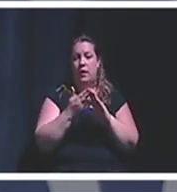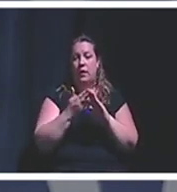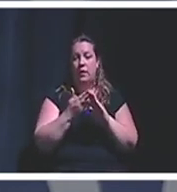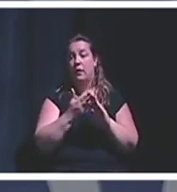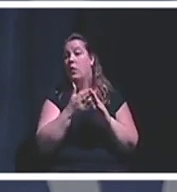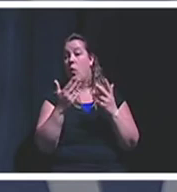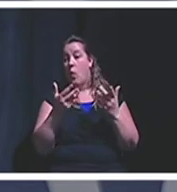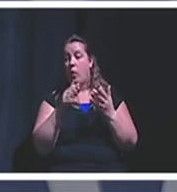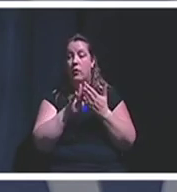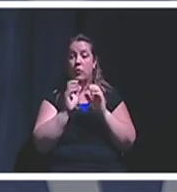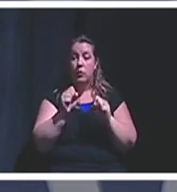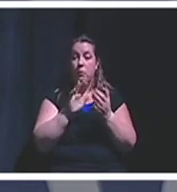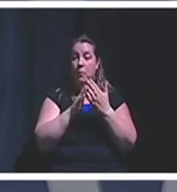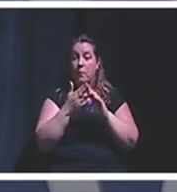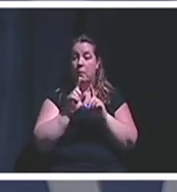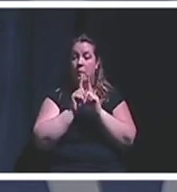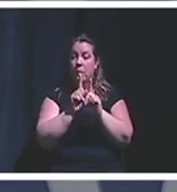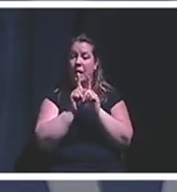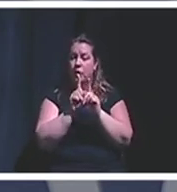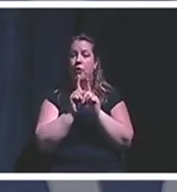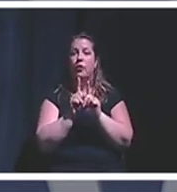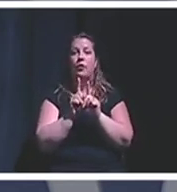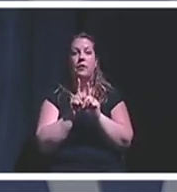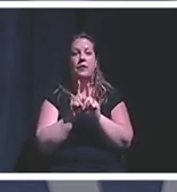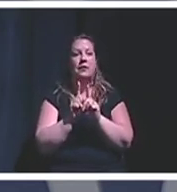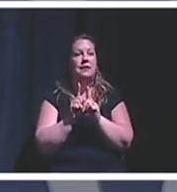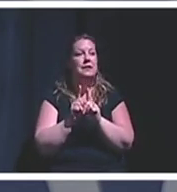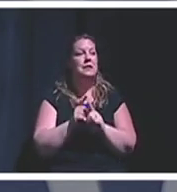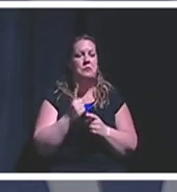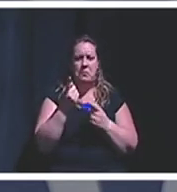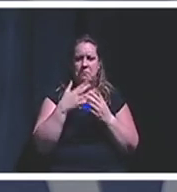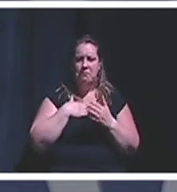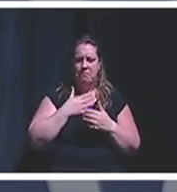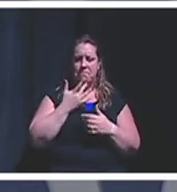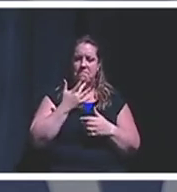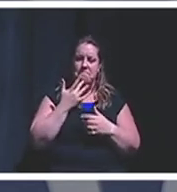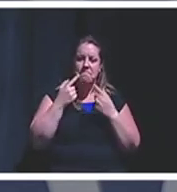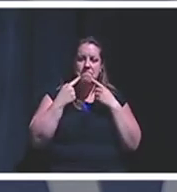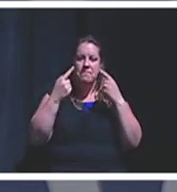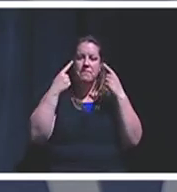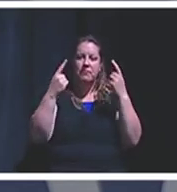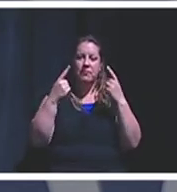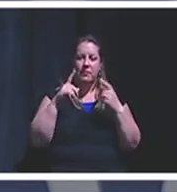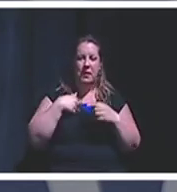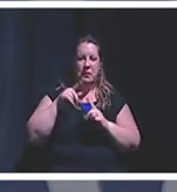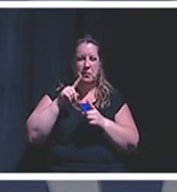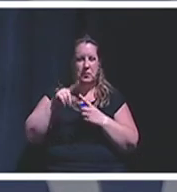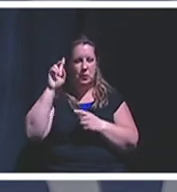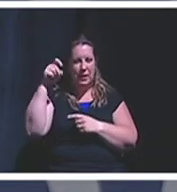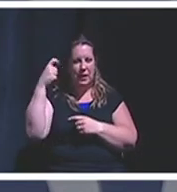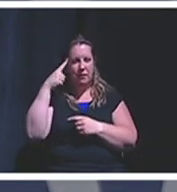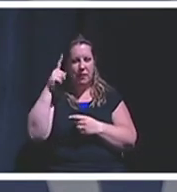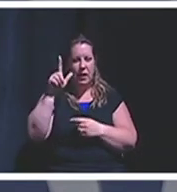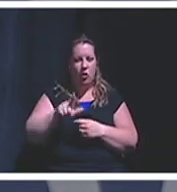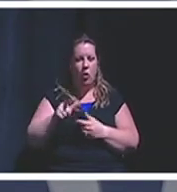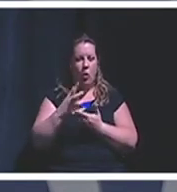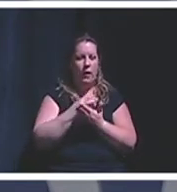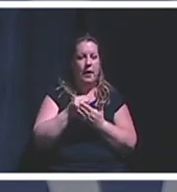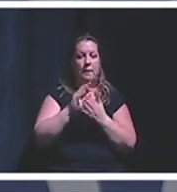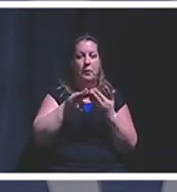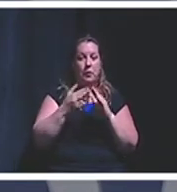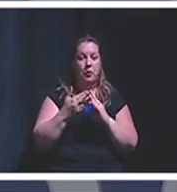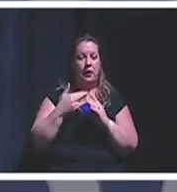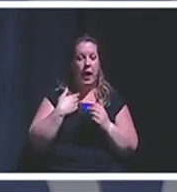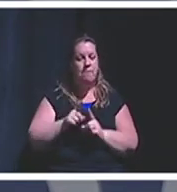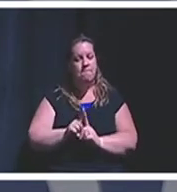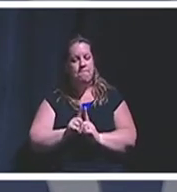greatest successes was mentoring at my elementary school on the south side of Tallahassee in a low-income community.